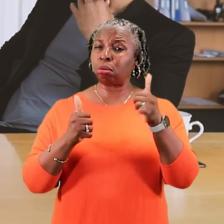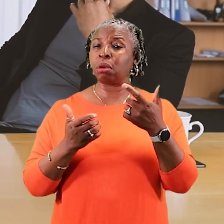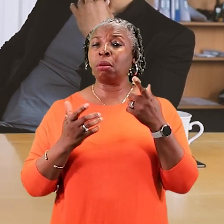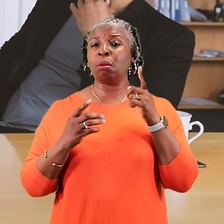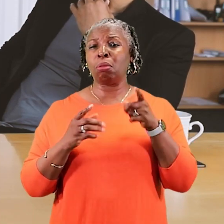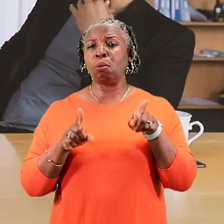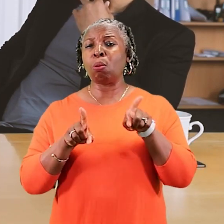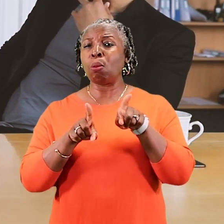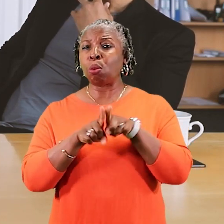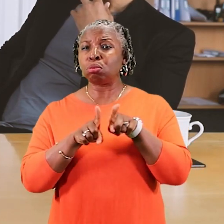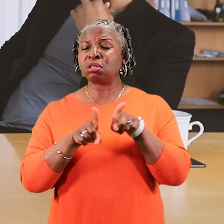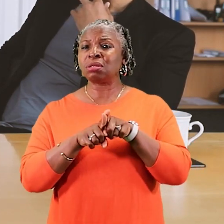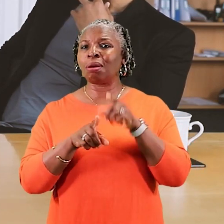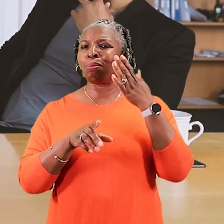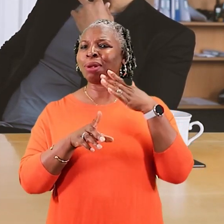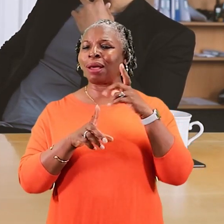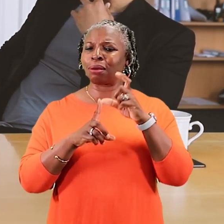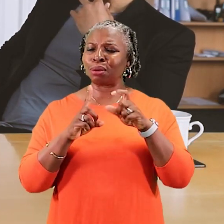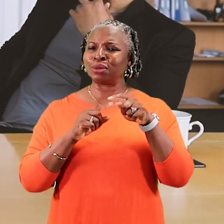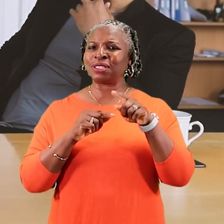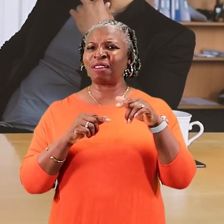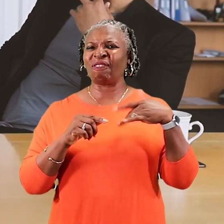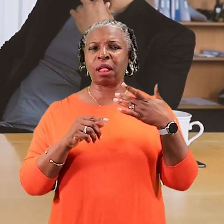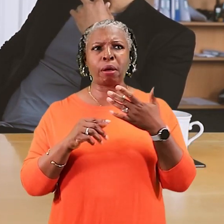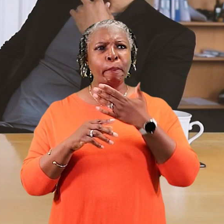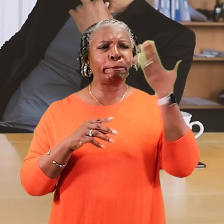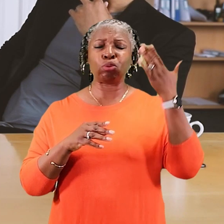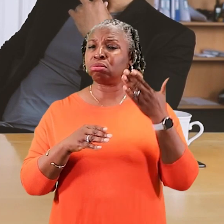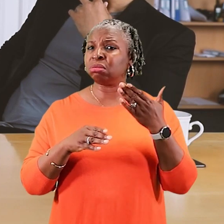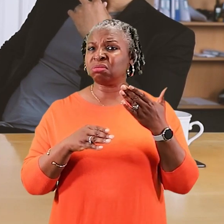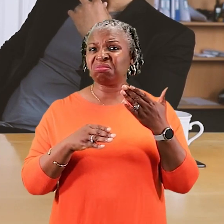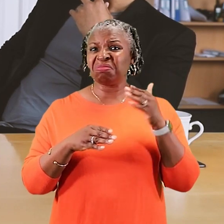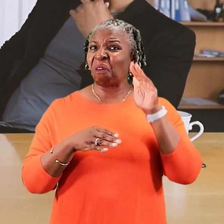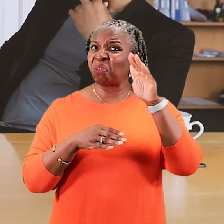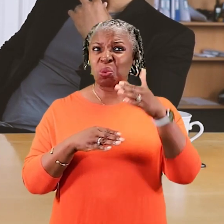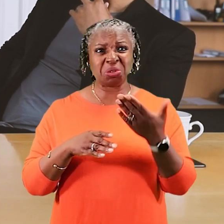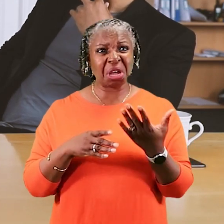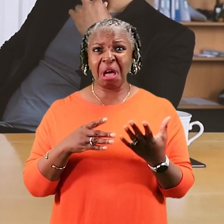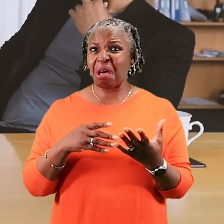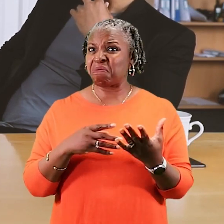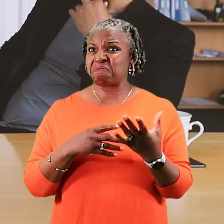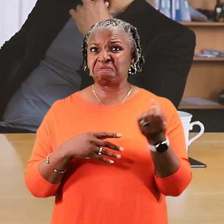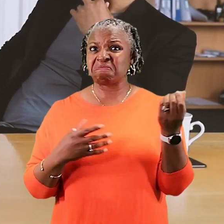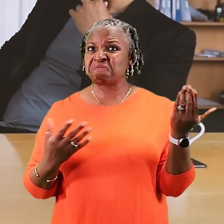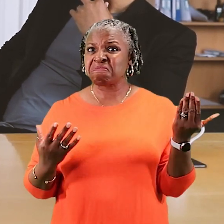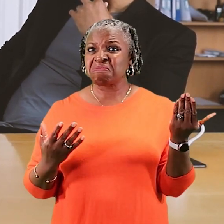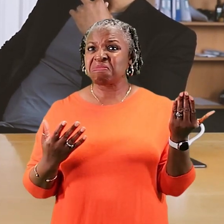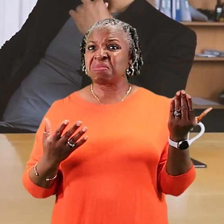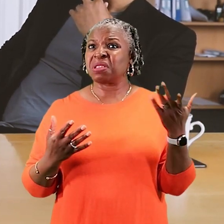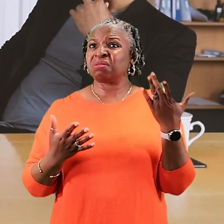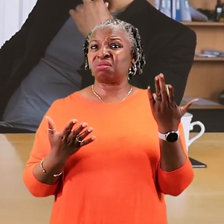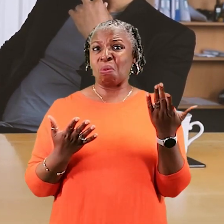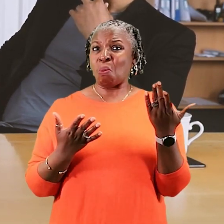is a good thing. But I think, you know, black people have also felt that there isn't a future for them in Liverpool and have moved elsewhere, and, you